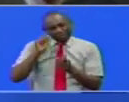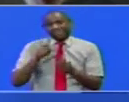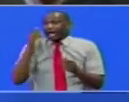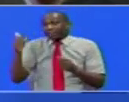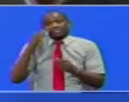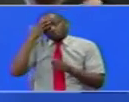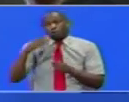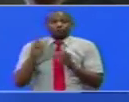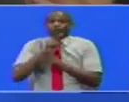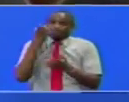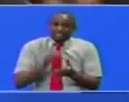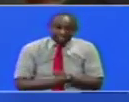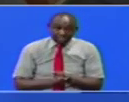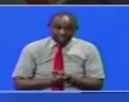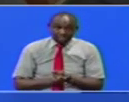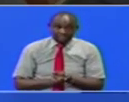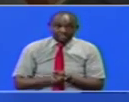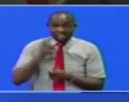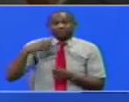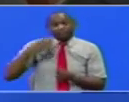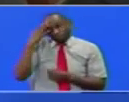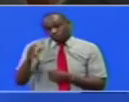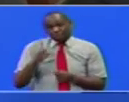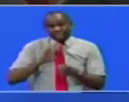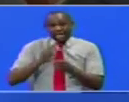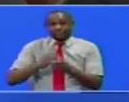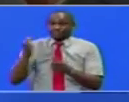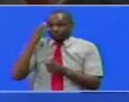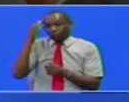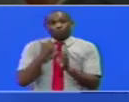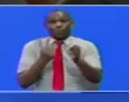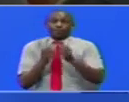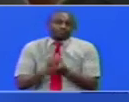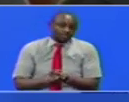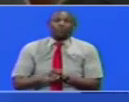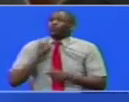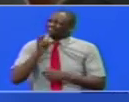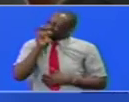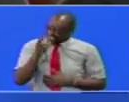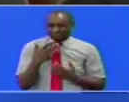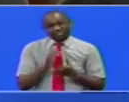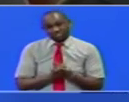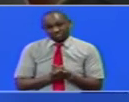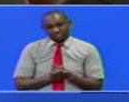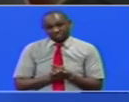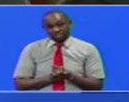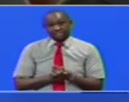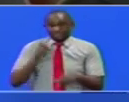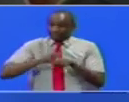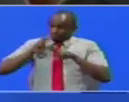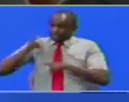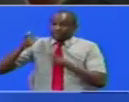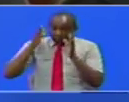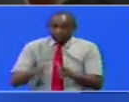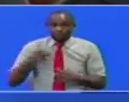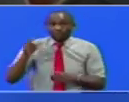use, mwenyewe atachipika naye kabla chapika du yake ila na M. Because we have seen this one here. Hata ukikaa naye namna hii